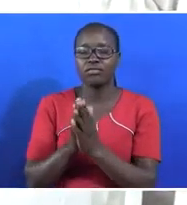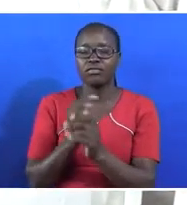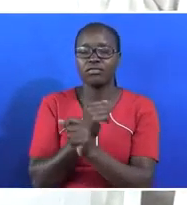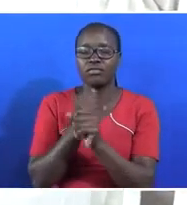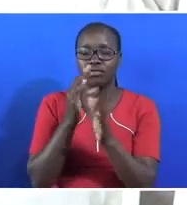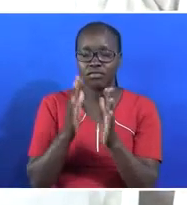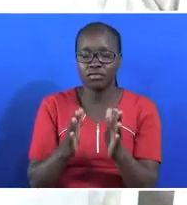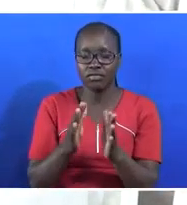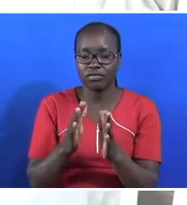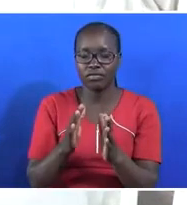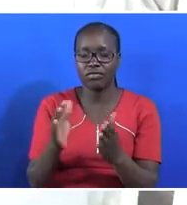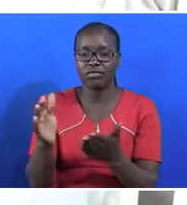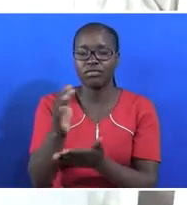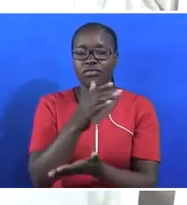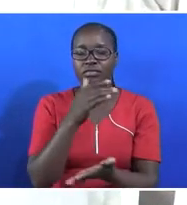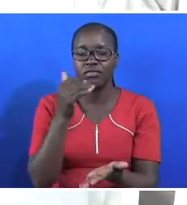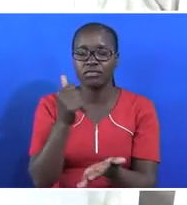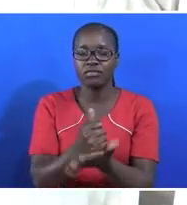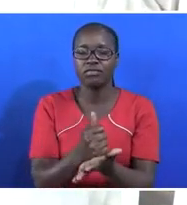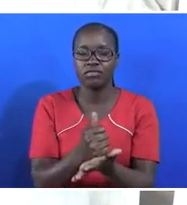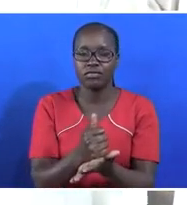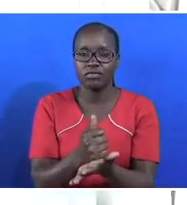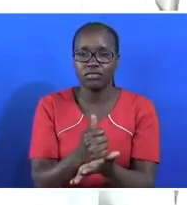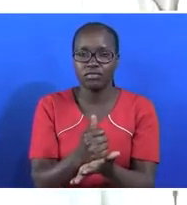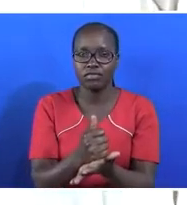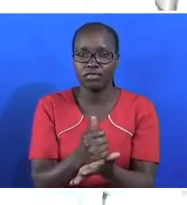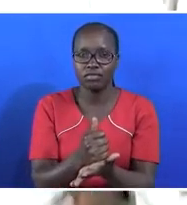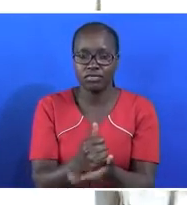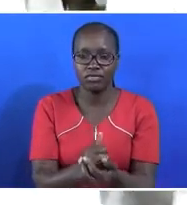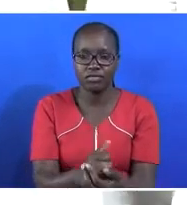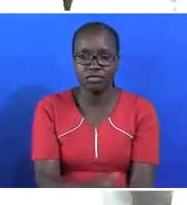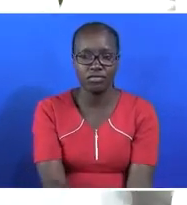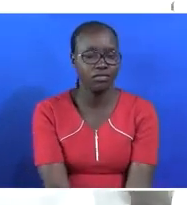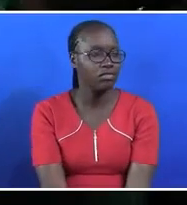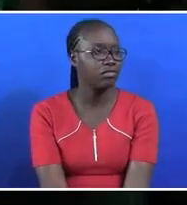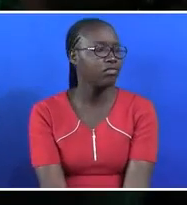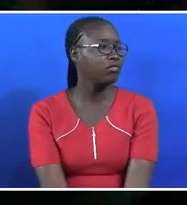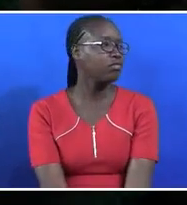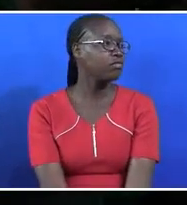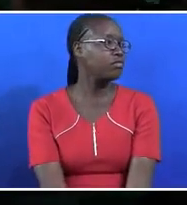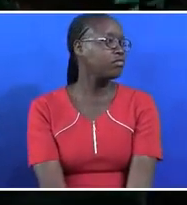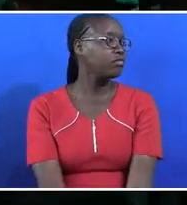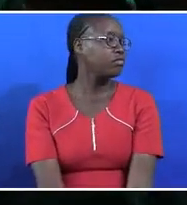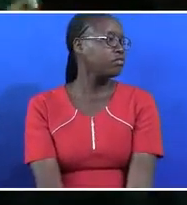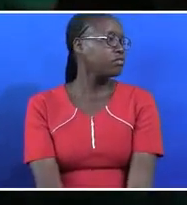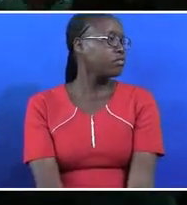Savior. And may all God's people say amen, amen, amen, amen. God bless you.